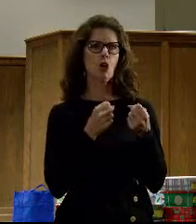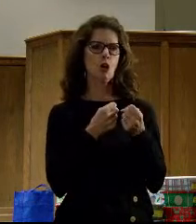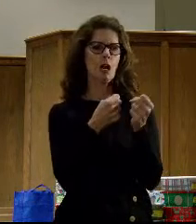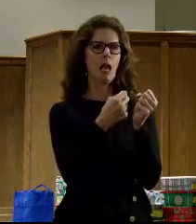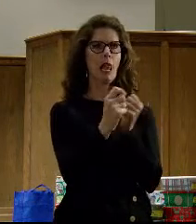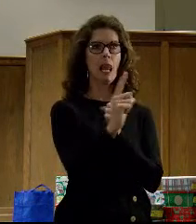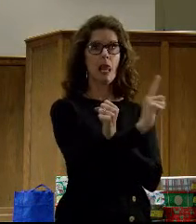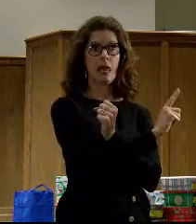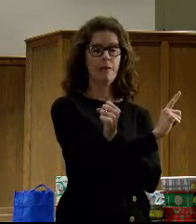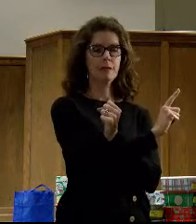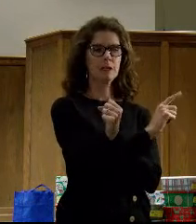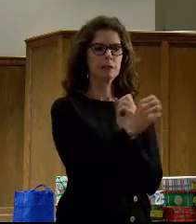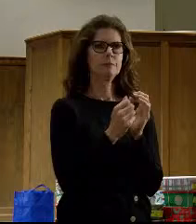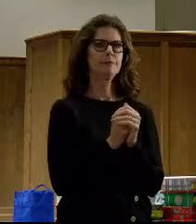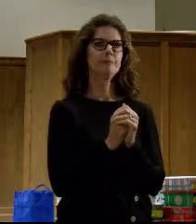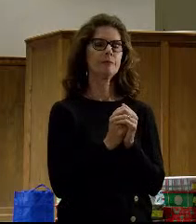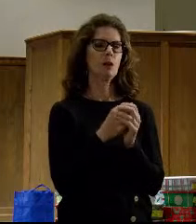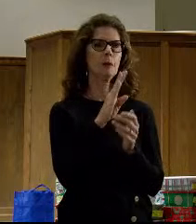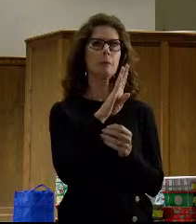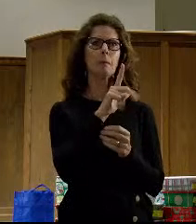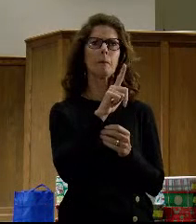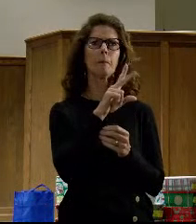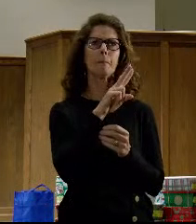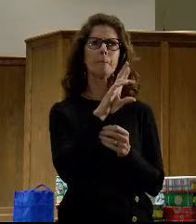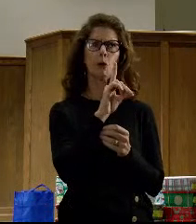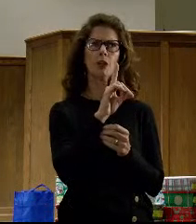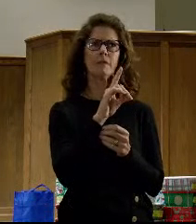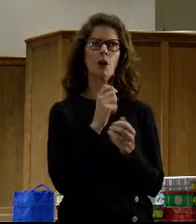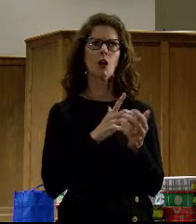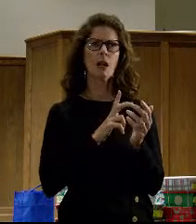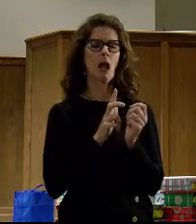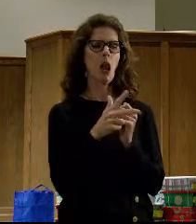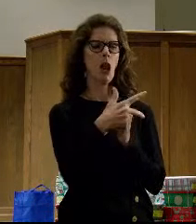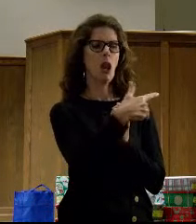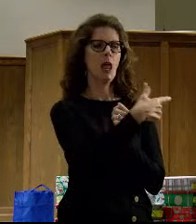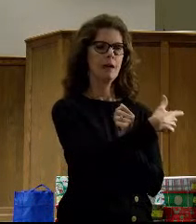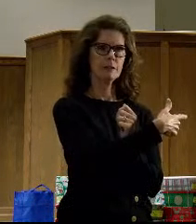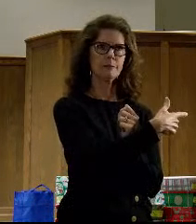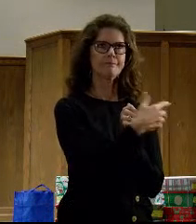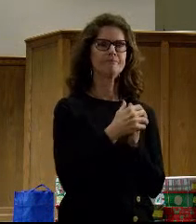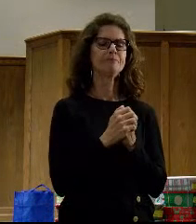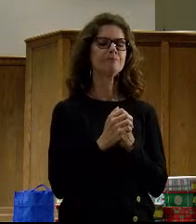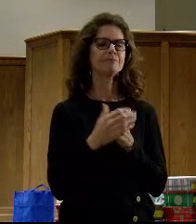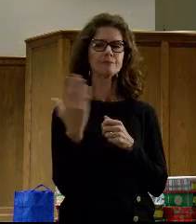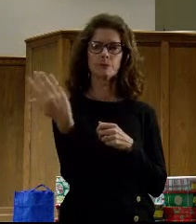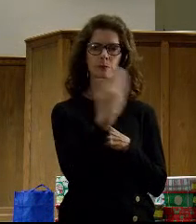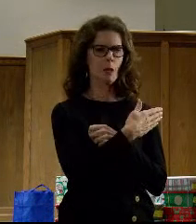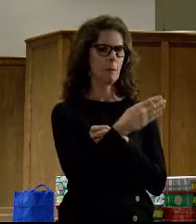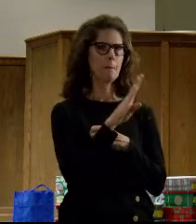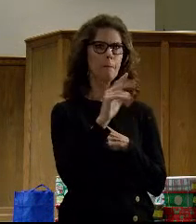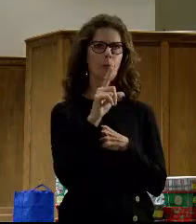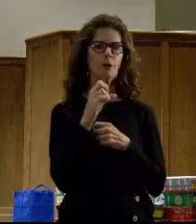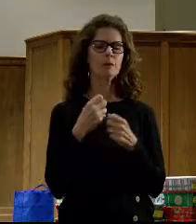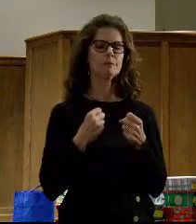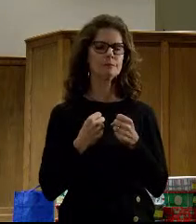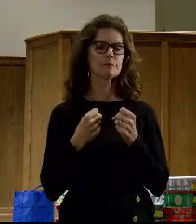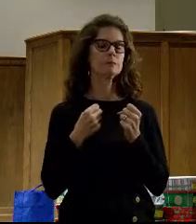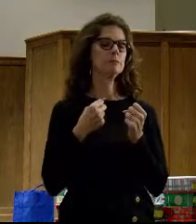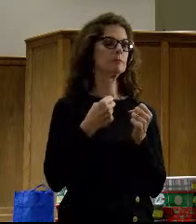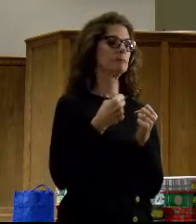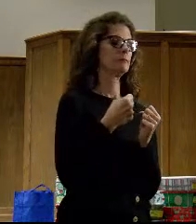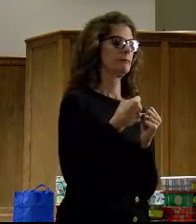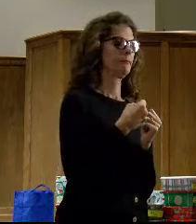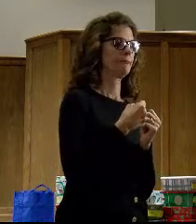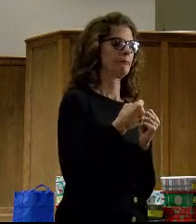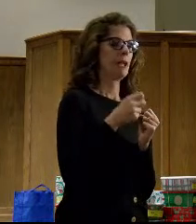south of like where Hideaway is and some of those side roads. And so I'm about to turn left onto Boulevard, and this truck is